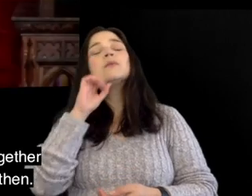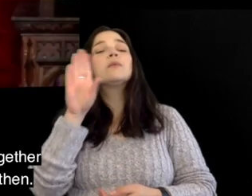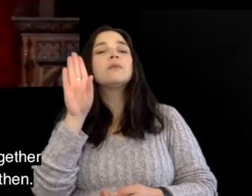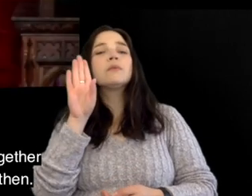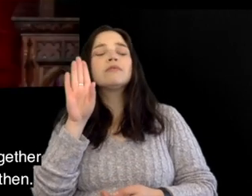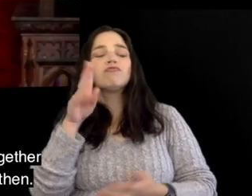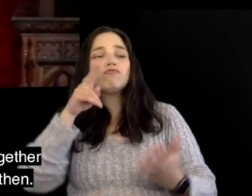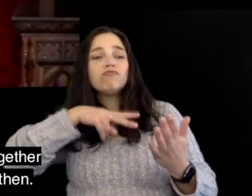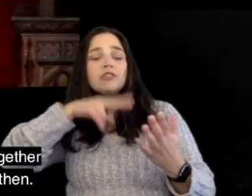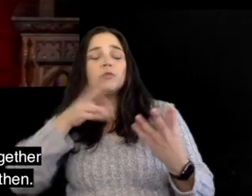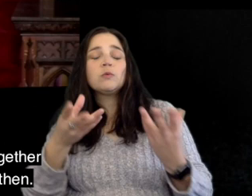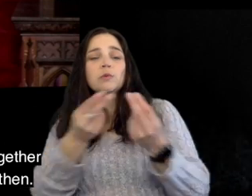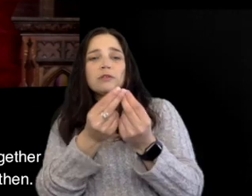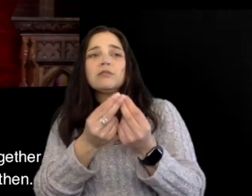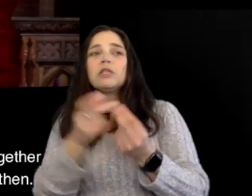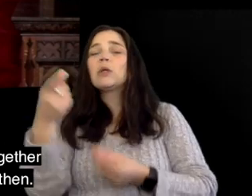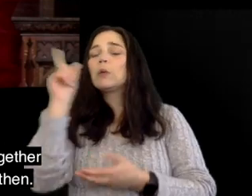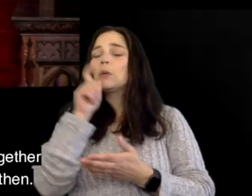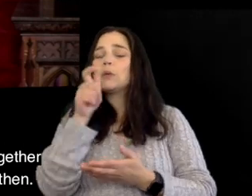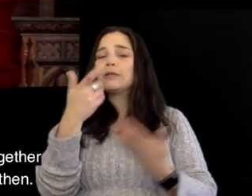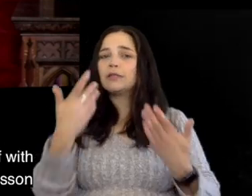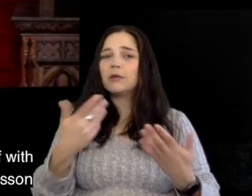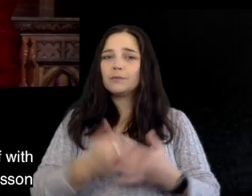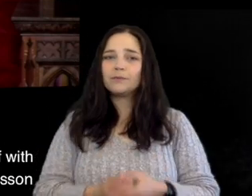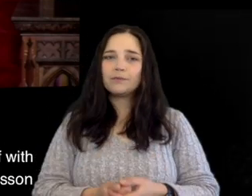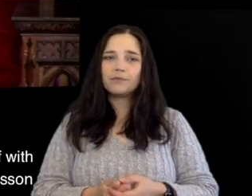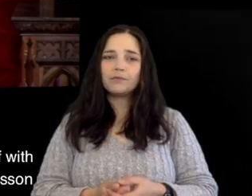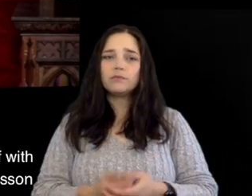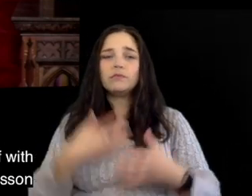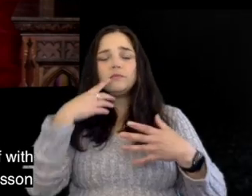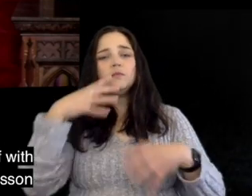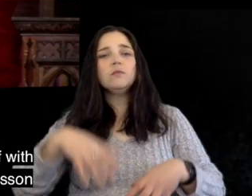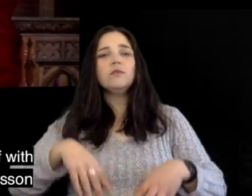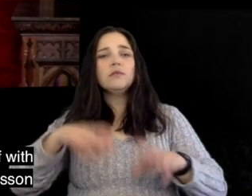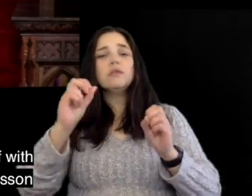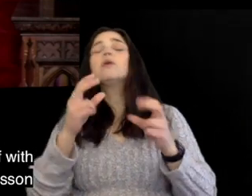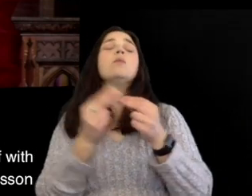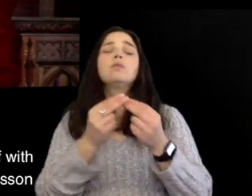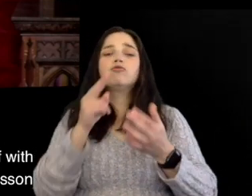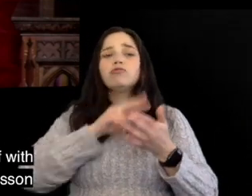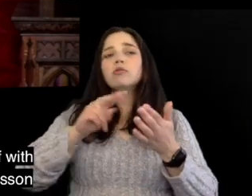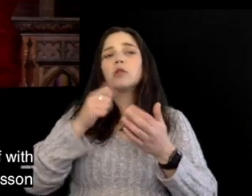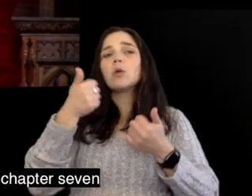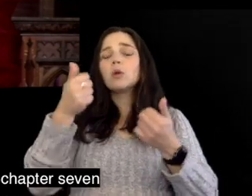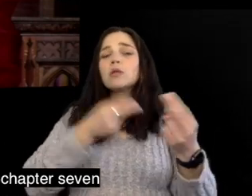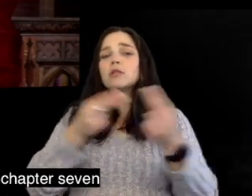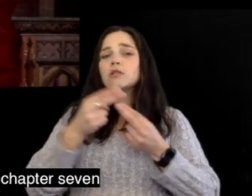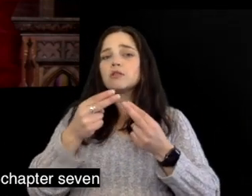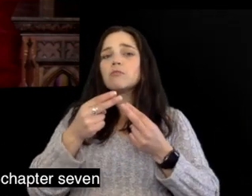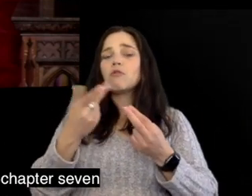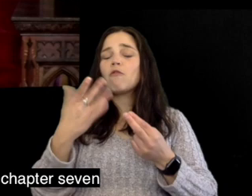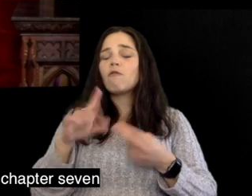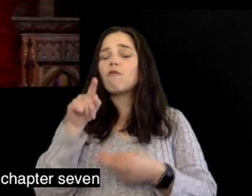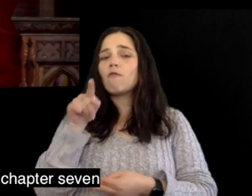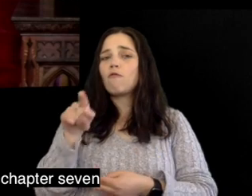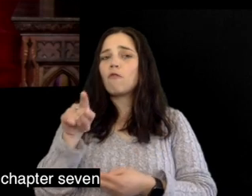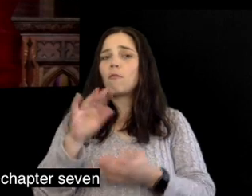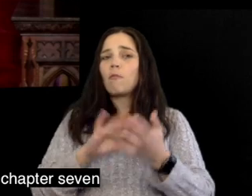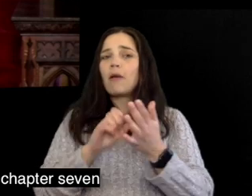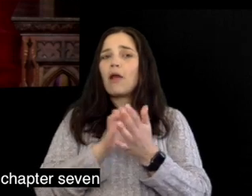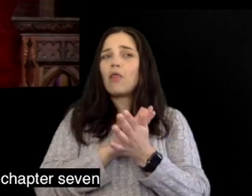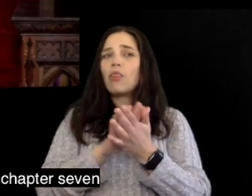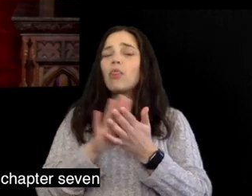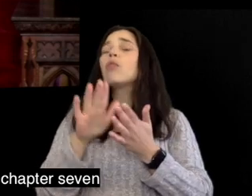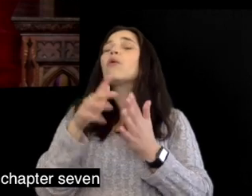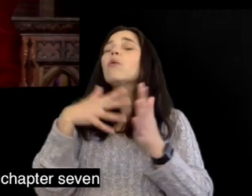We're going to hear, we're going to read together God's word just now then. So I'm going to start off with reading the gospel lesson, which is coming